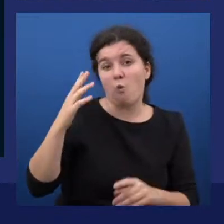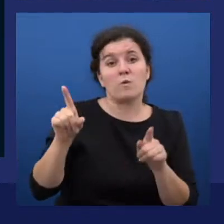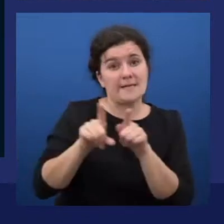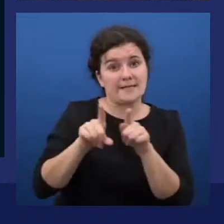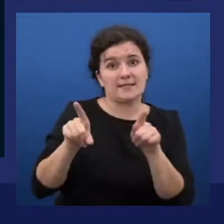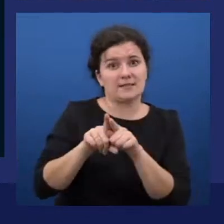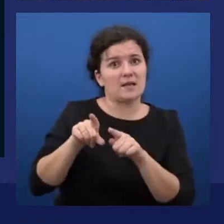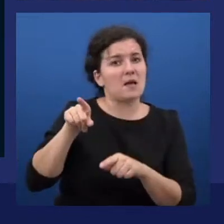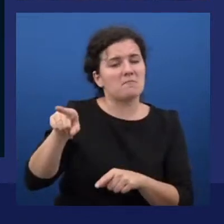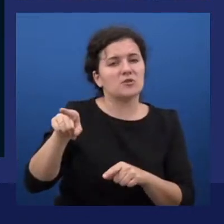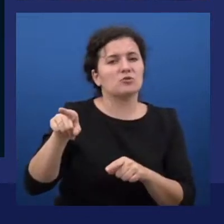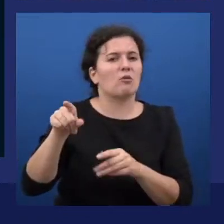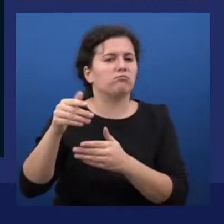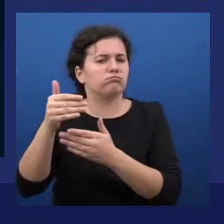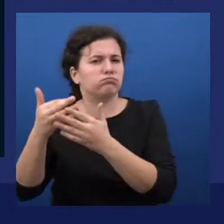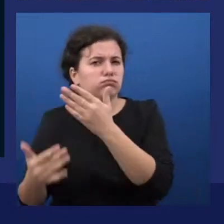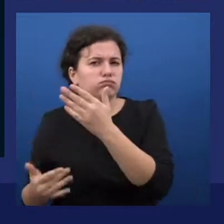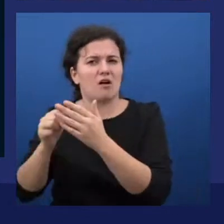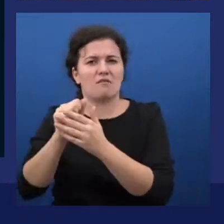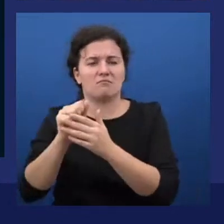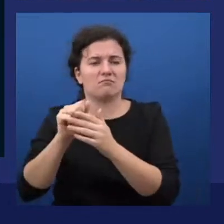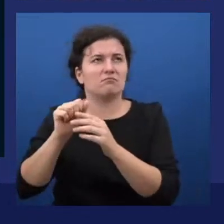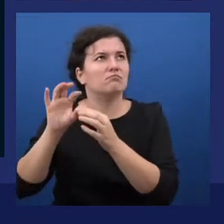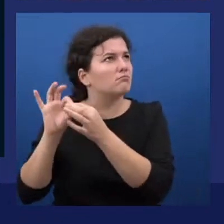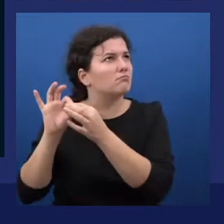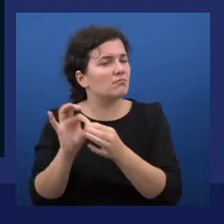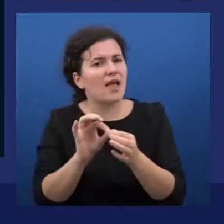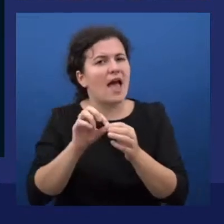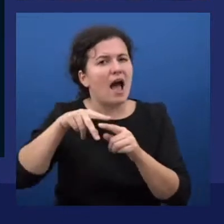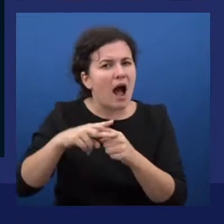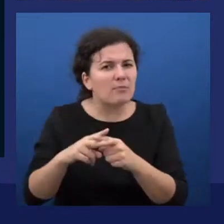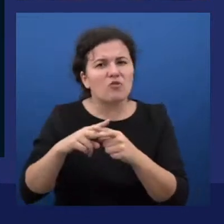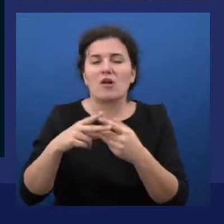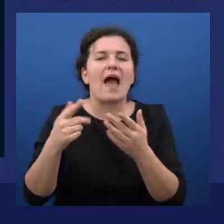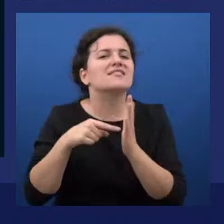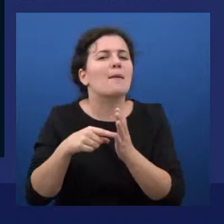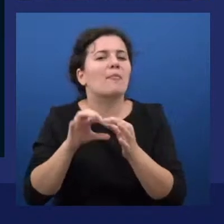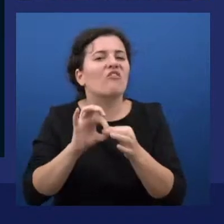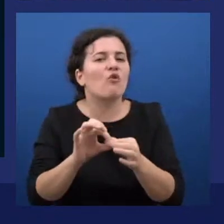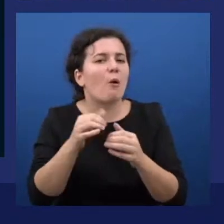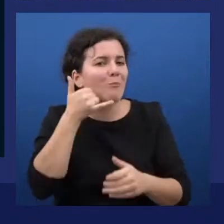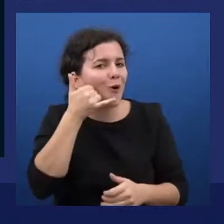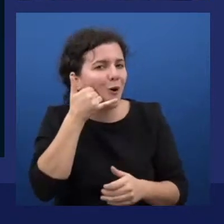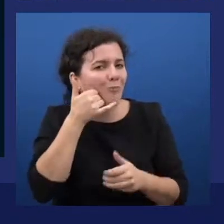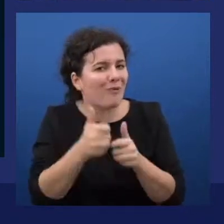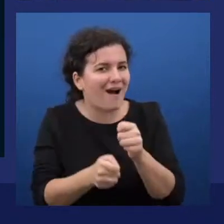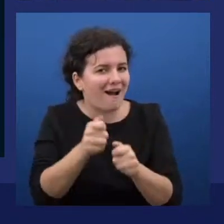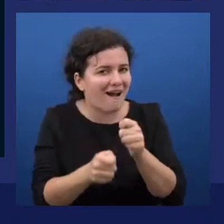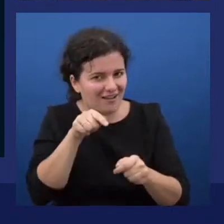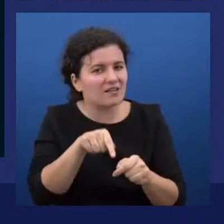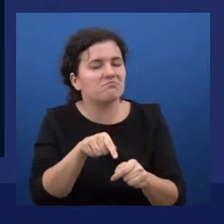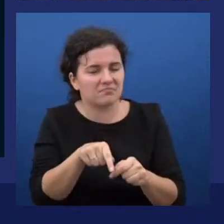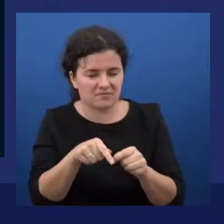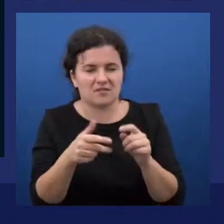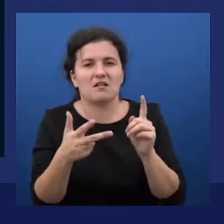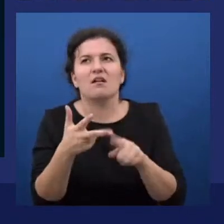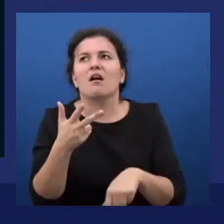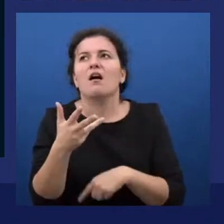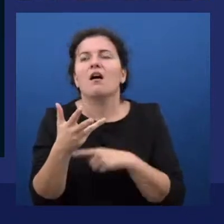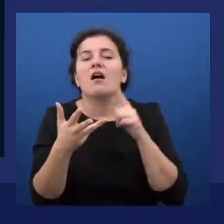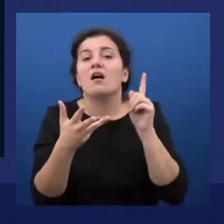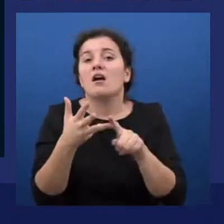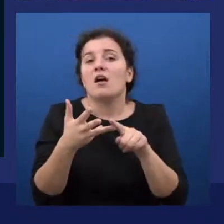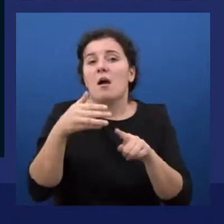pop-up notifications for mobile solutions, or you can send a